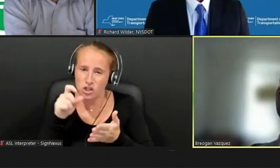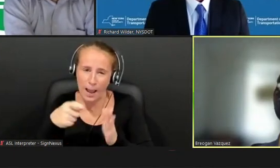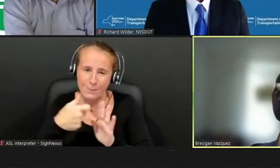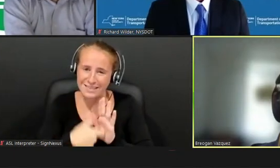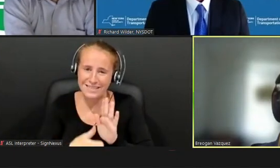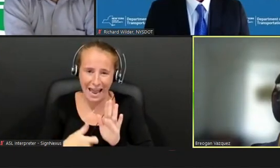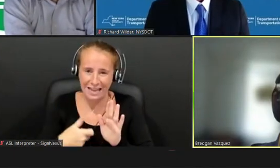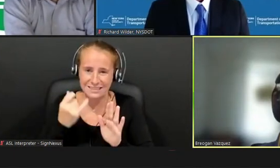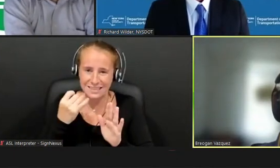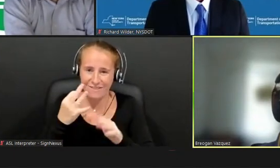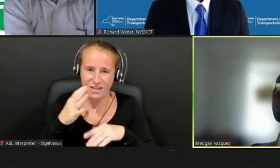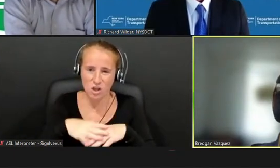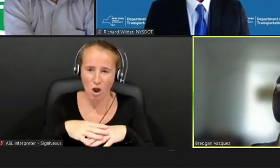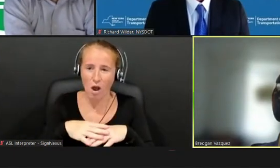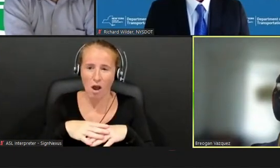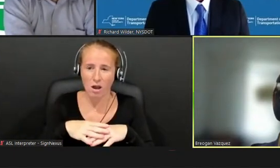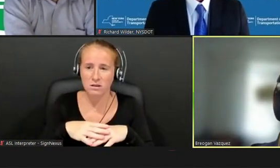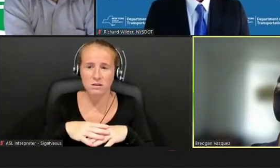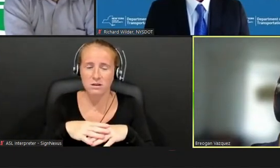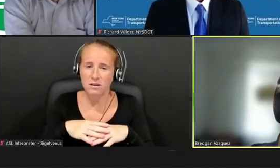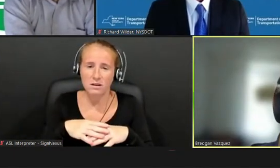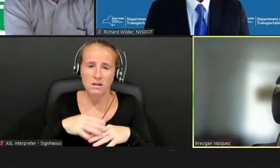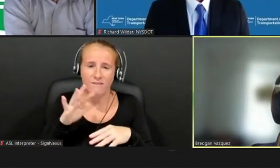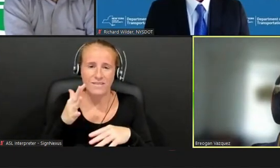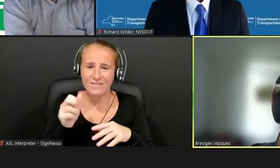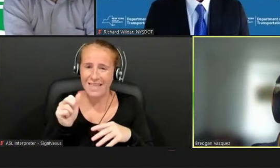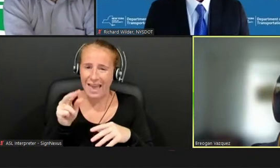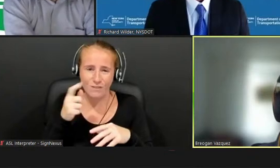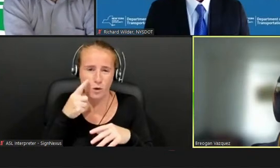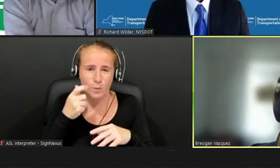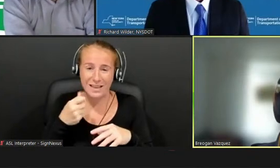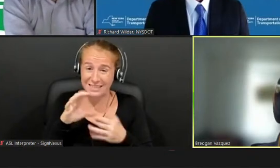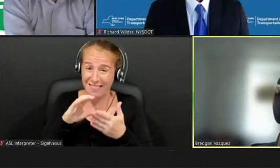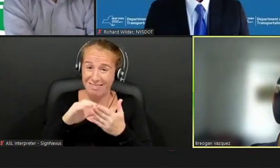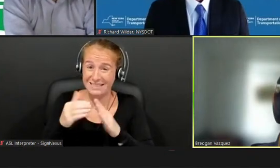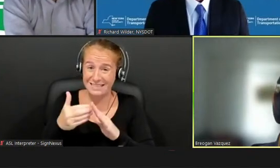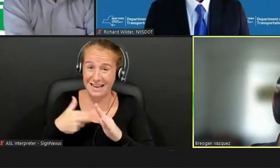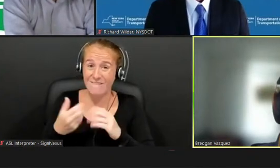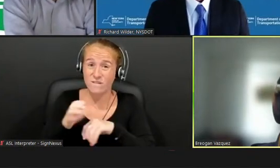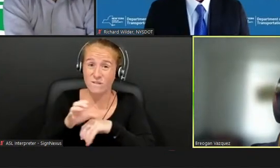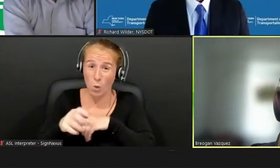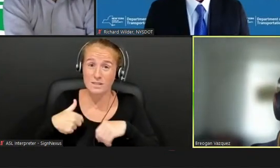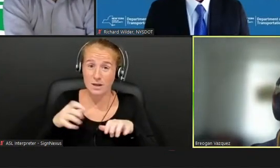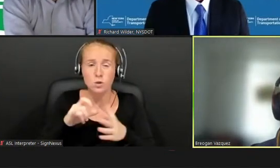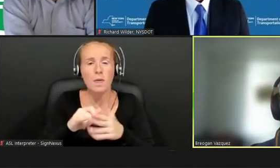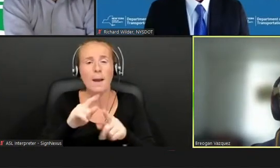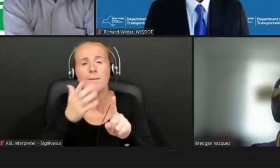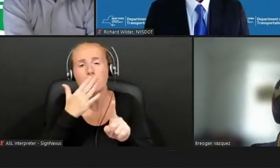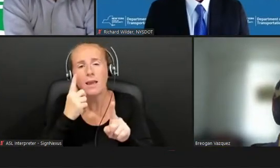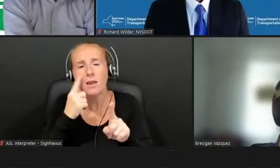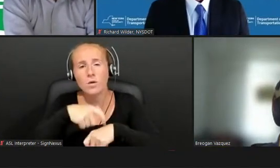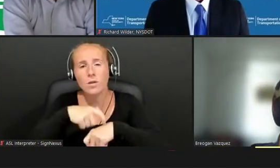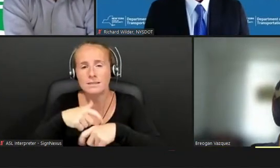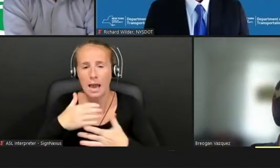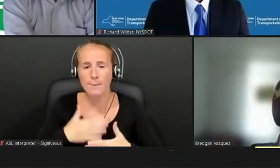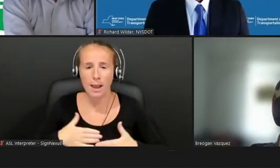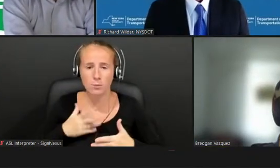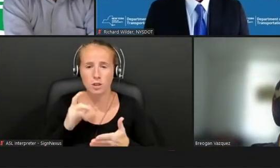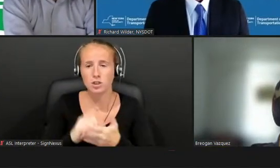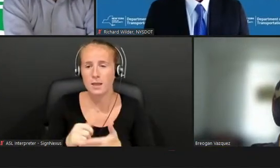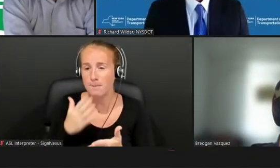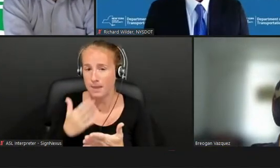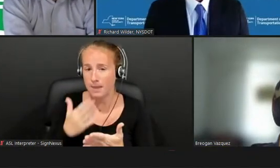it's something that the city is mandating me to do uh thank you so much for your time I really appreciate the opportunity to talk to you thank you